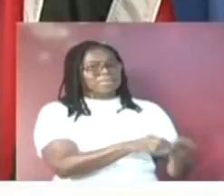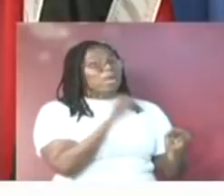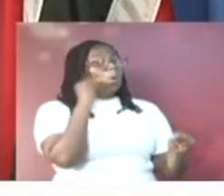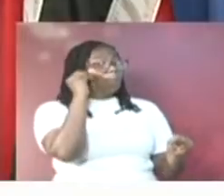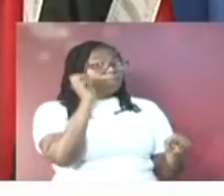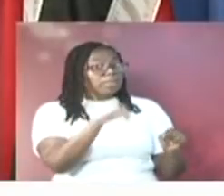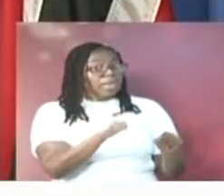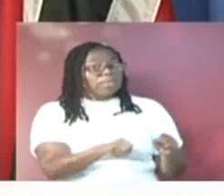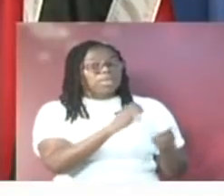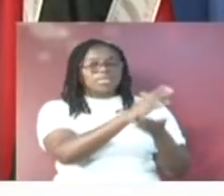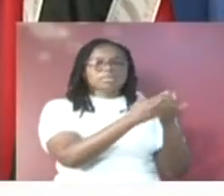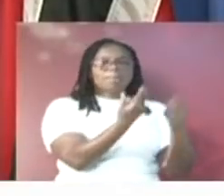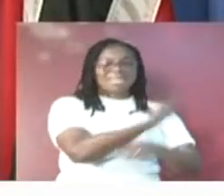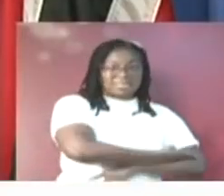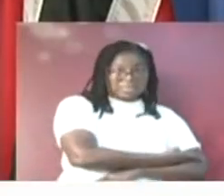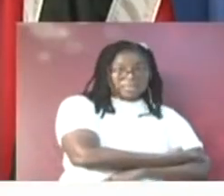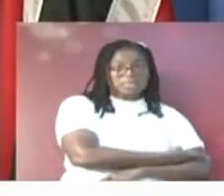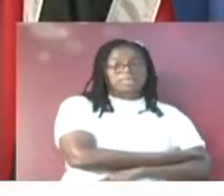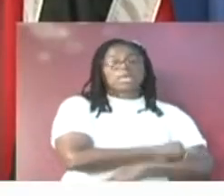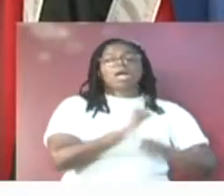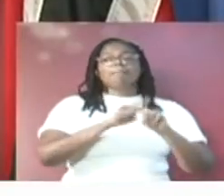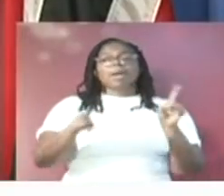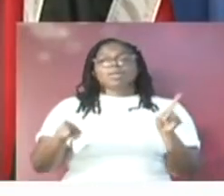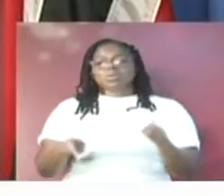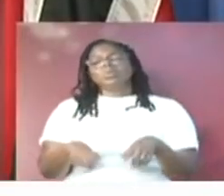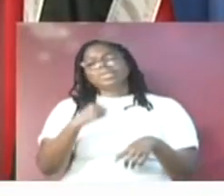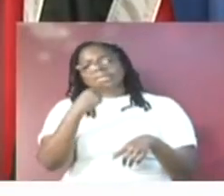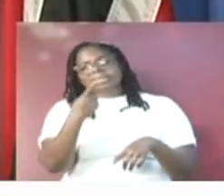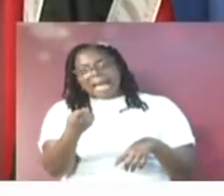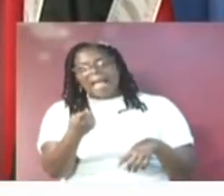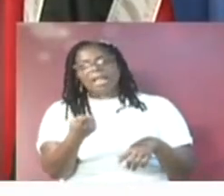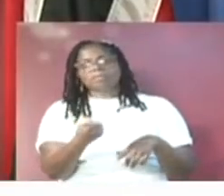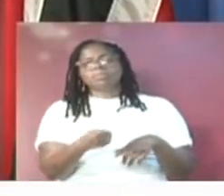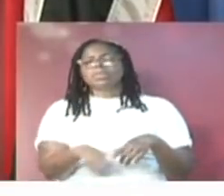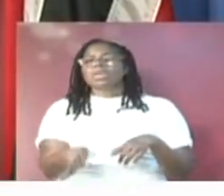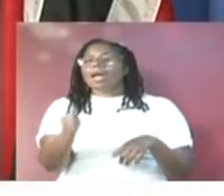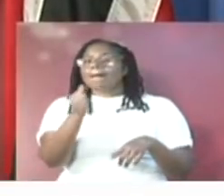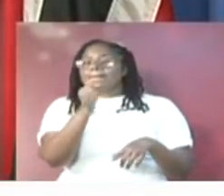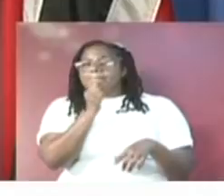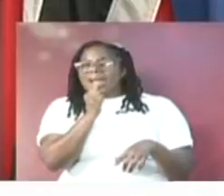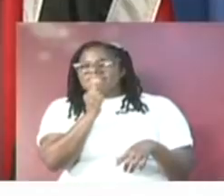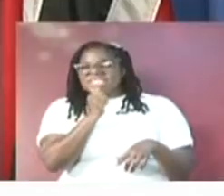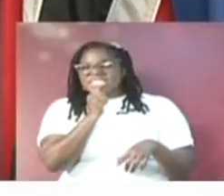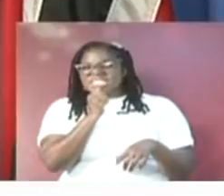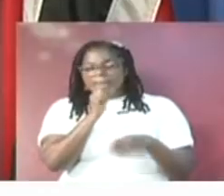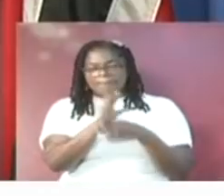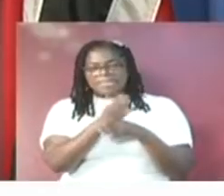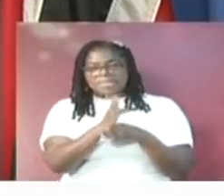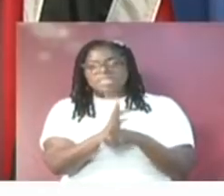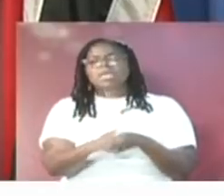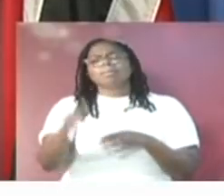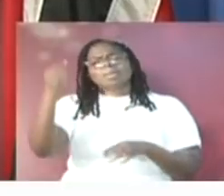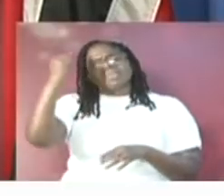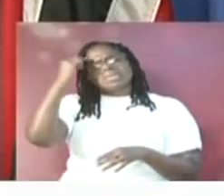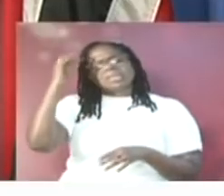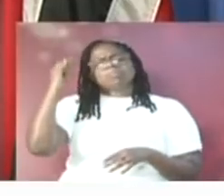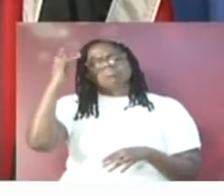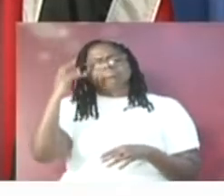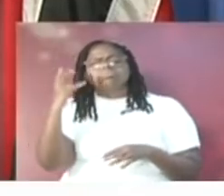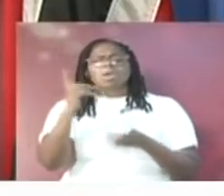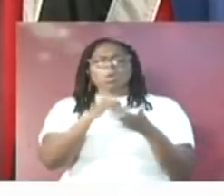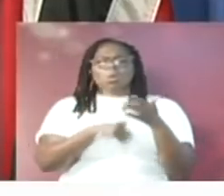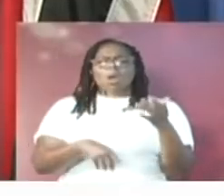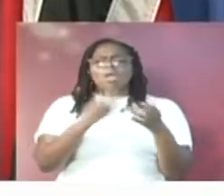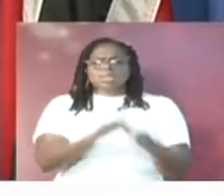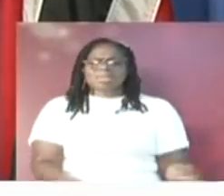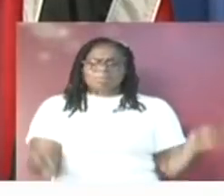as such, we've left the private sector to also consider essentials there. But